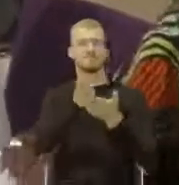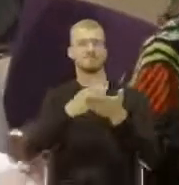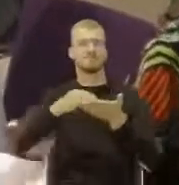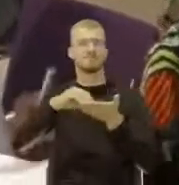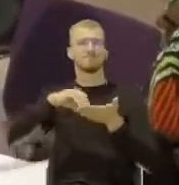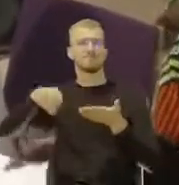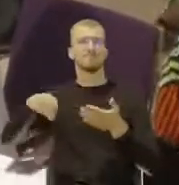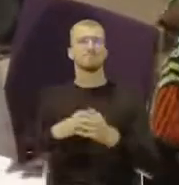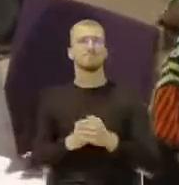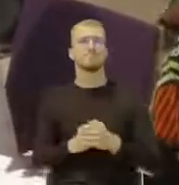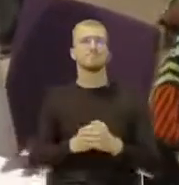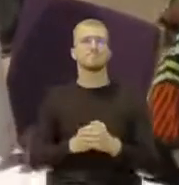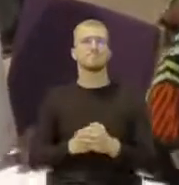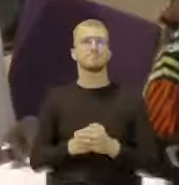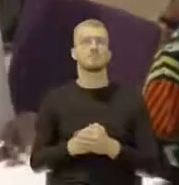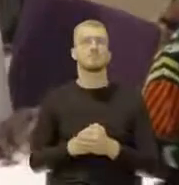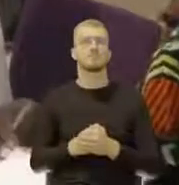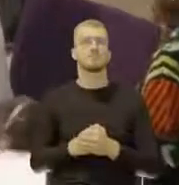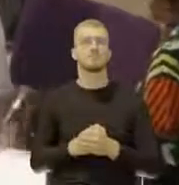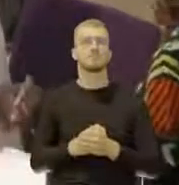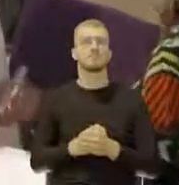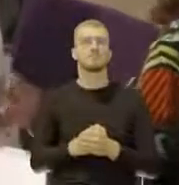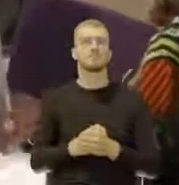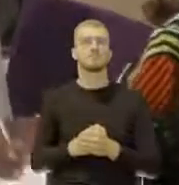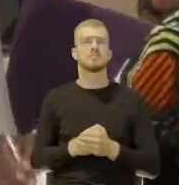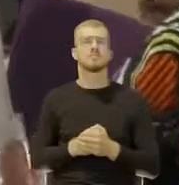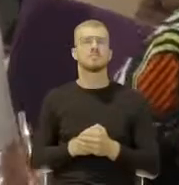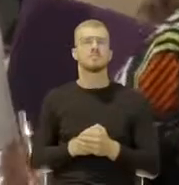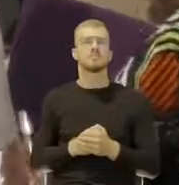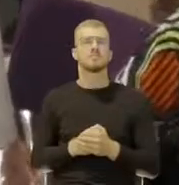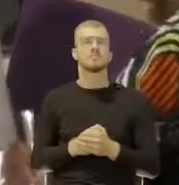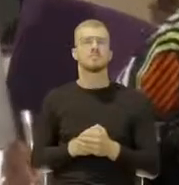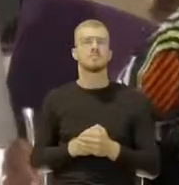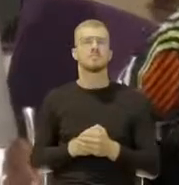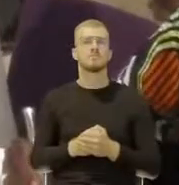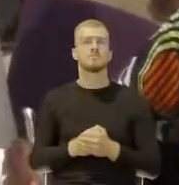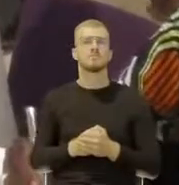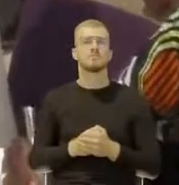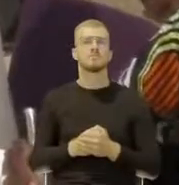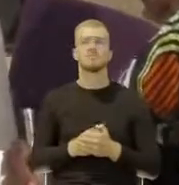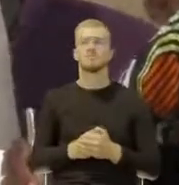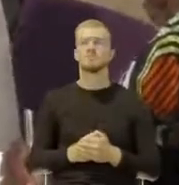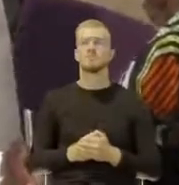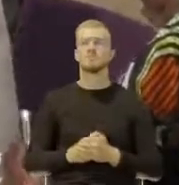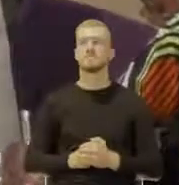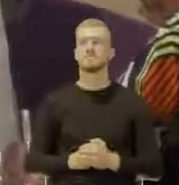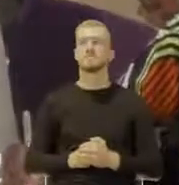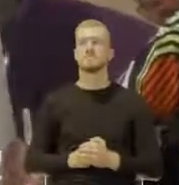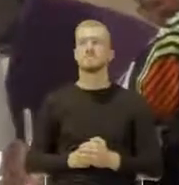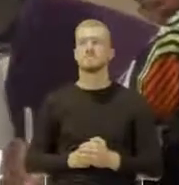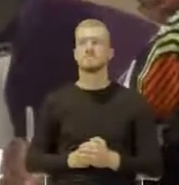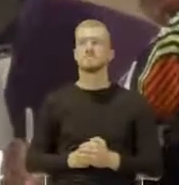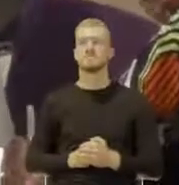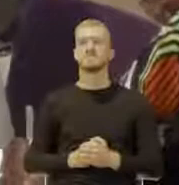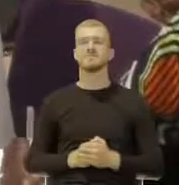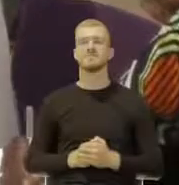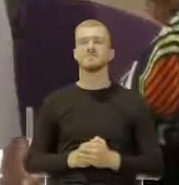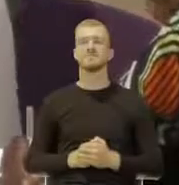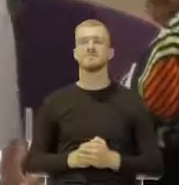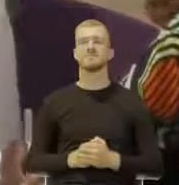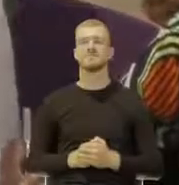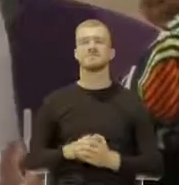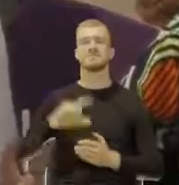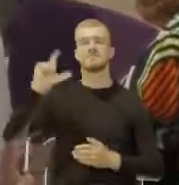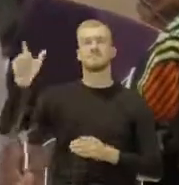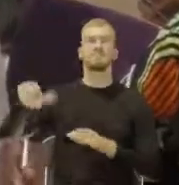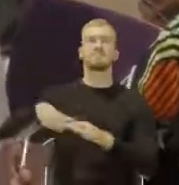Alexandra Aspan Fedriani, a principal researcher, Human Settlements Research Group, International